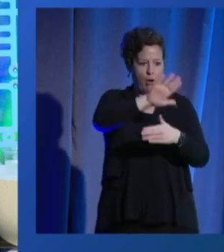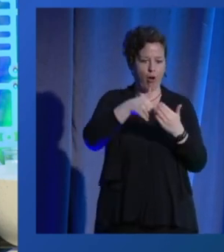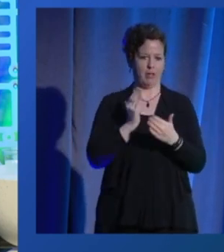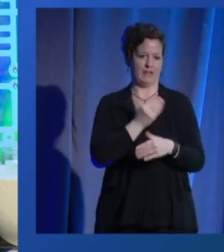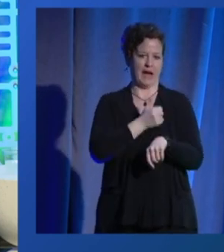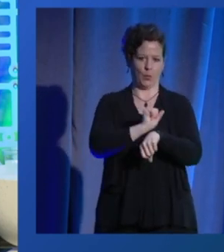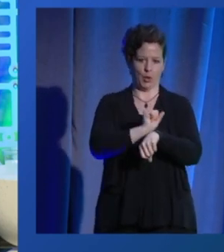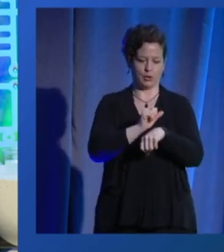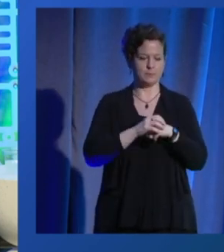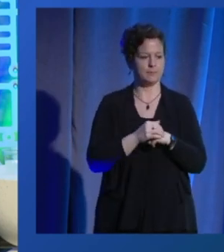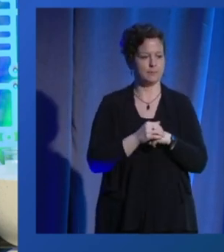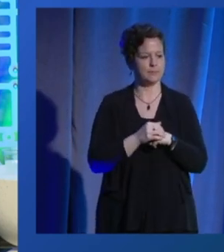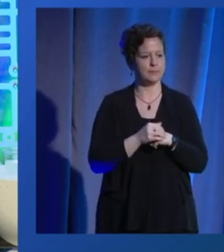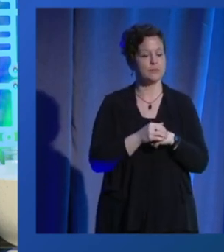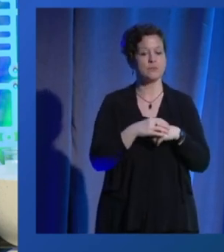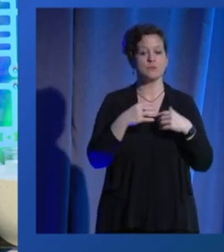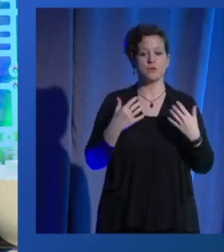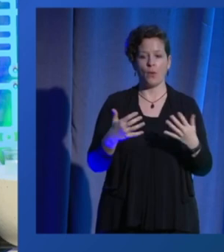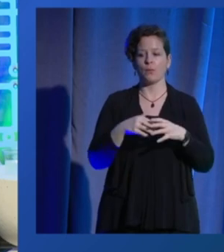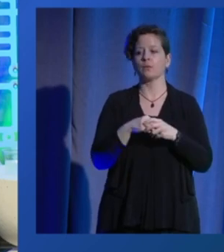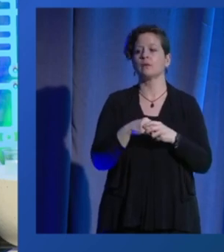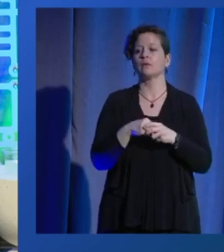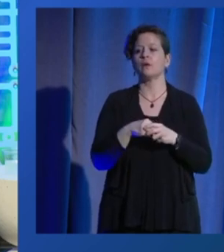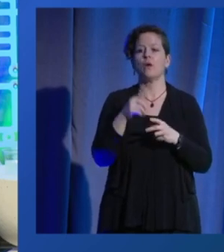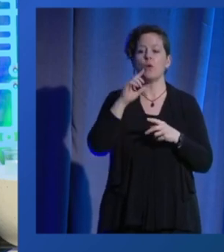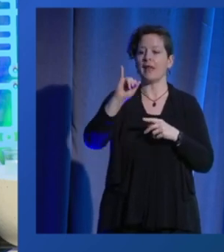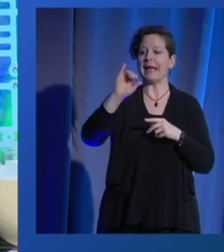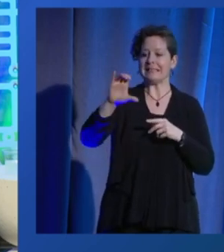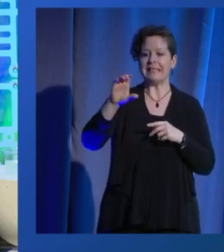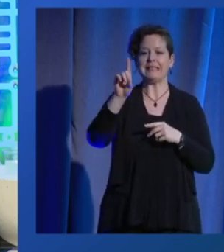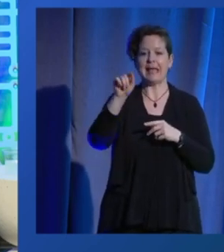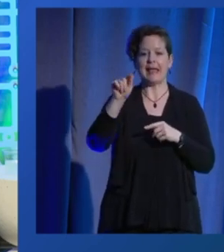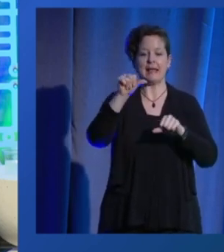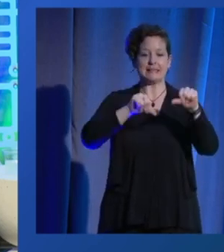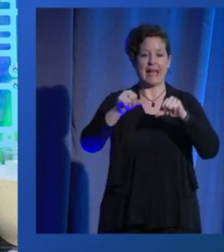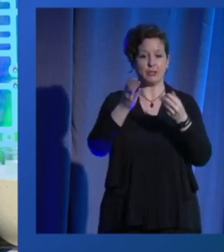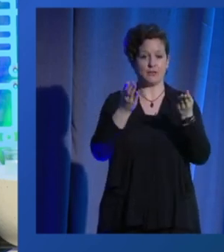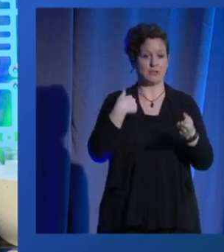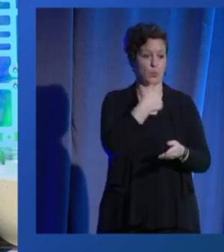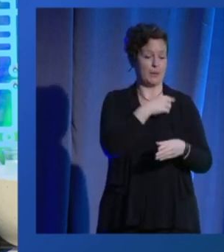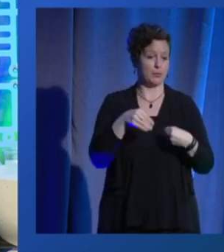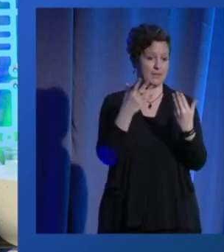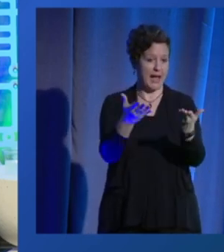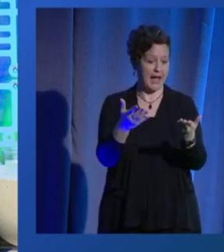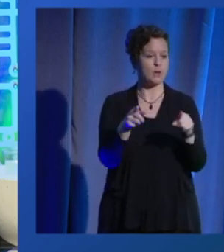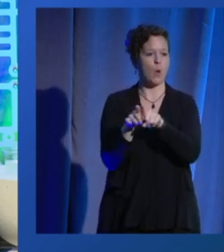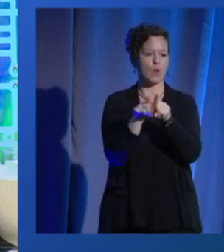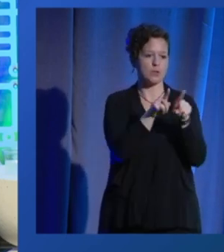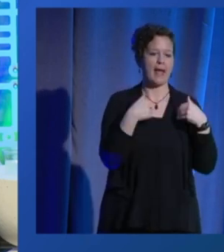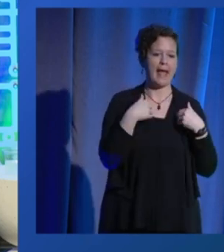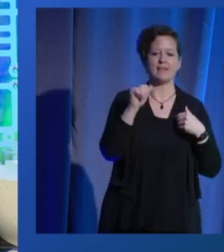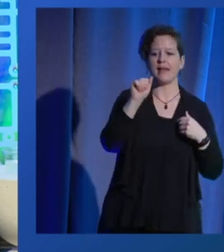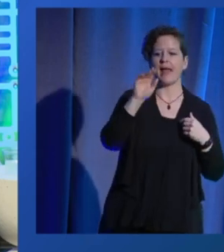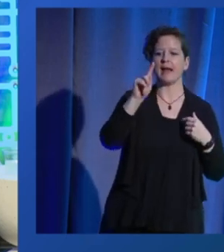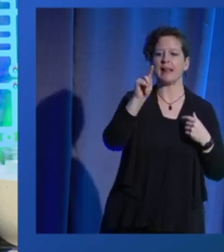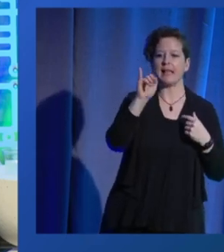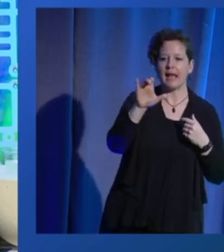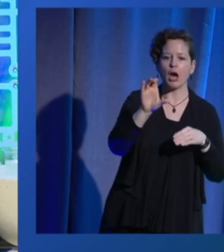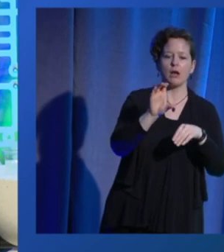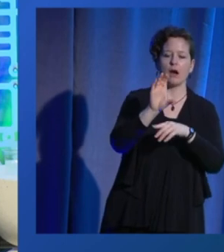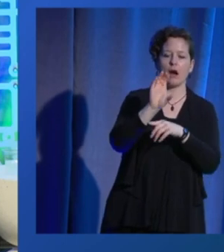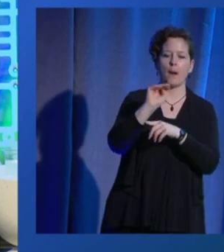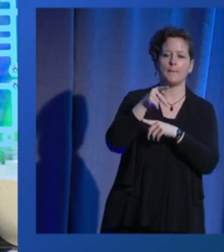and so as a part of these um IC data science Services we have an analytic computer environment we